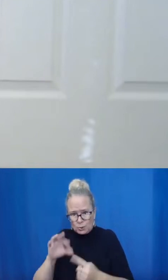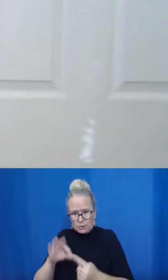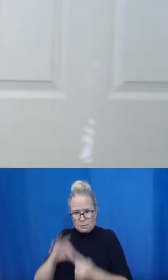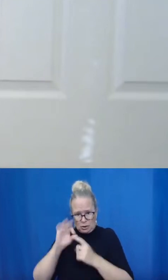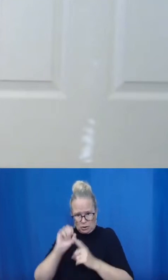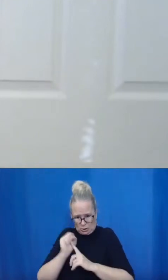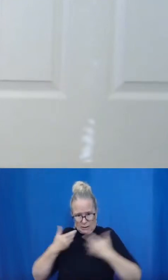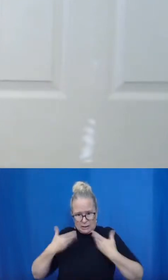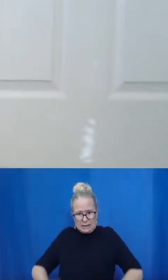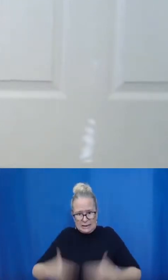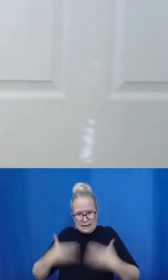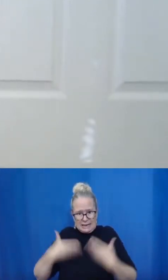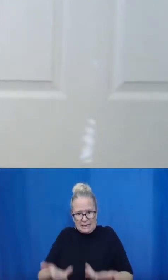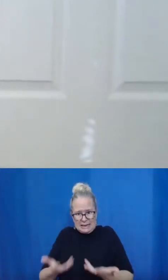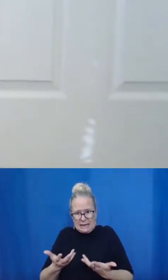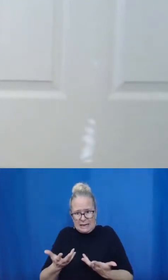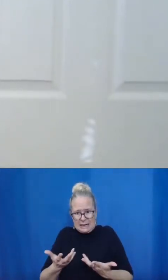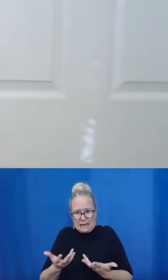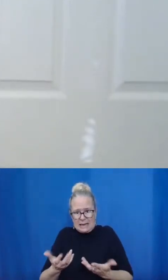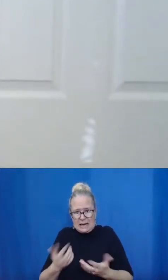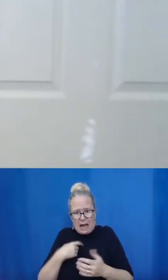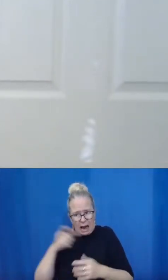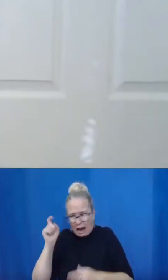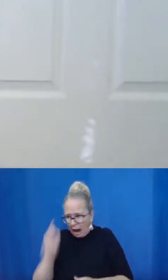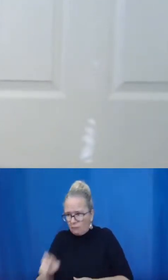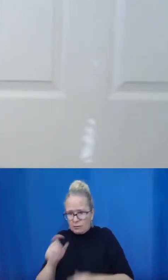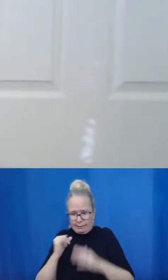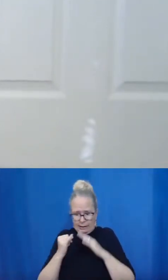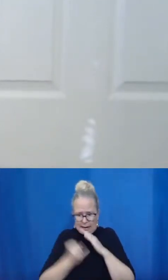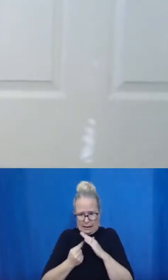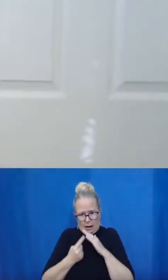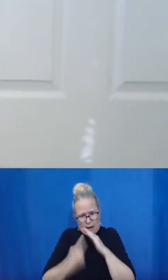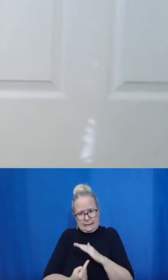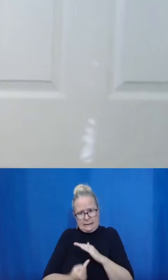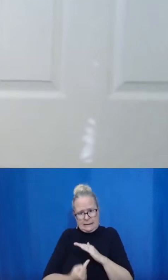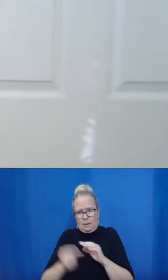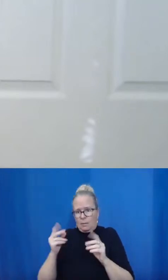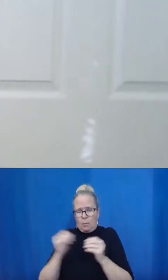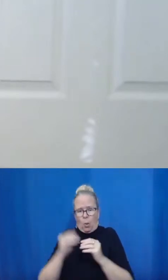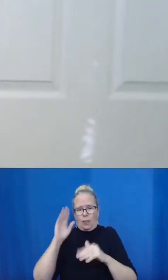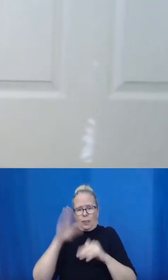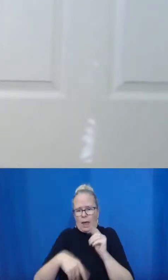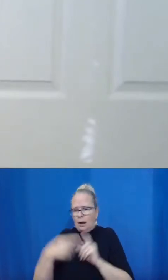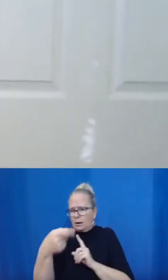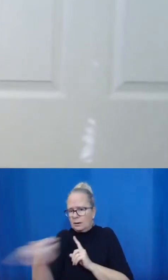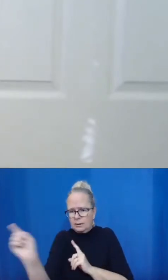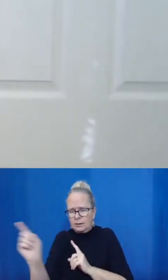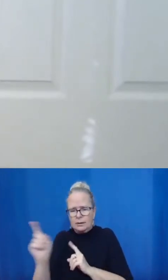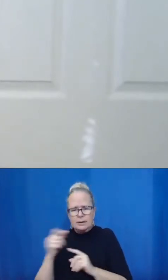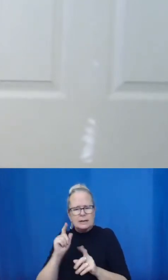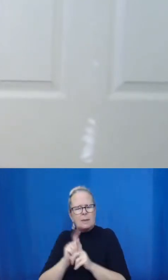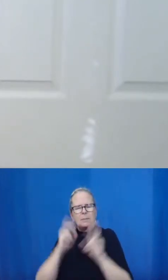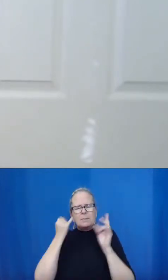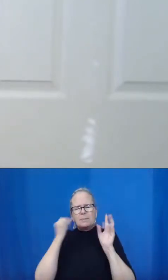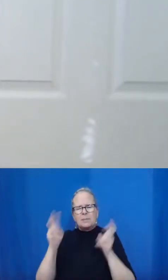actually more than one person said, just shut up, lock yourself up at home and collect a government check. And I